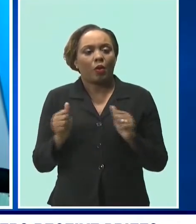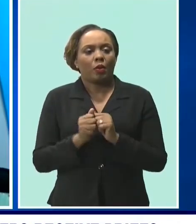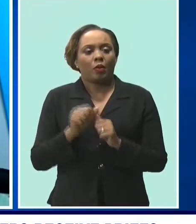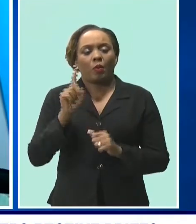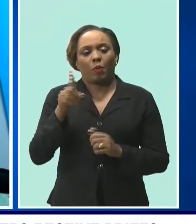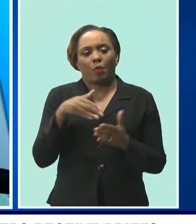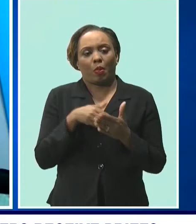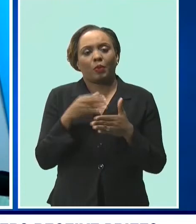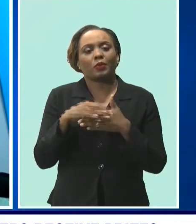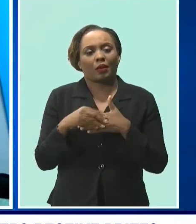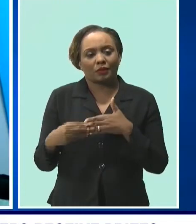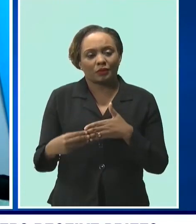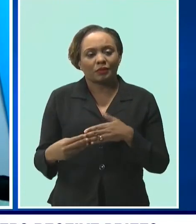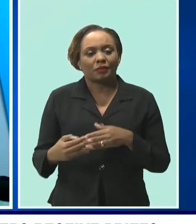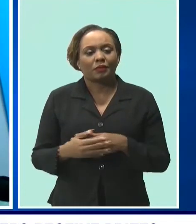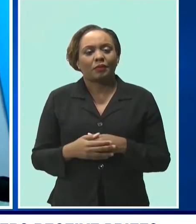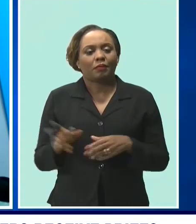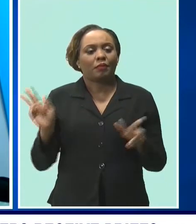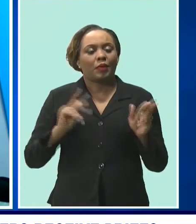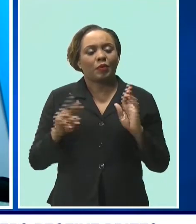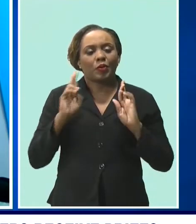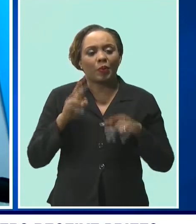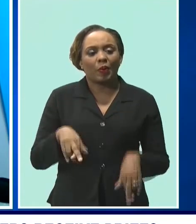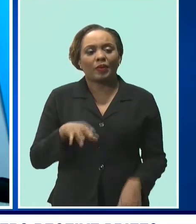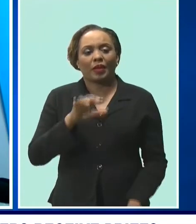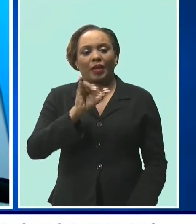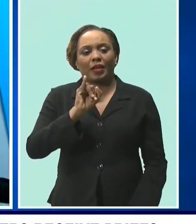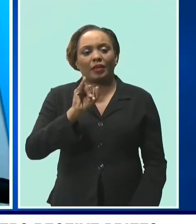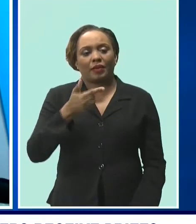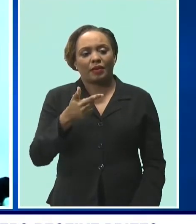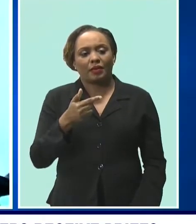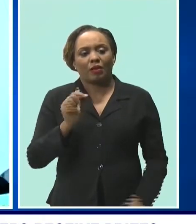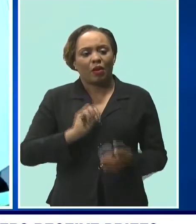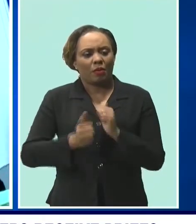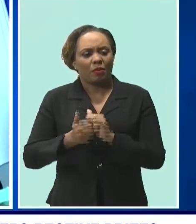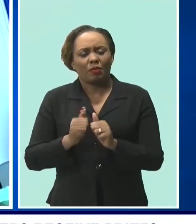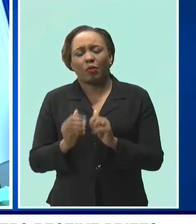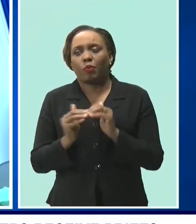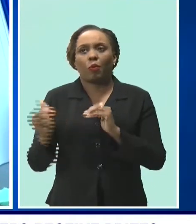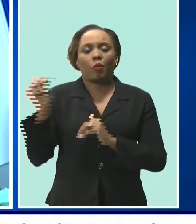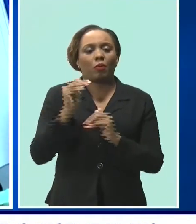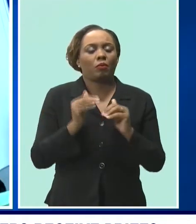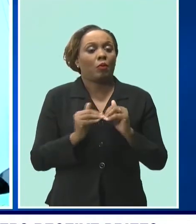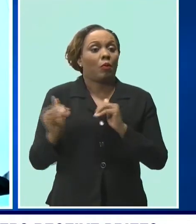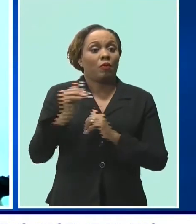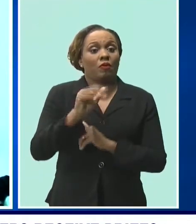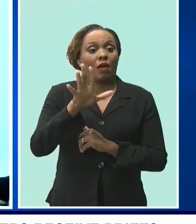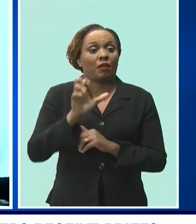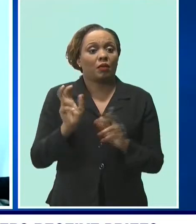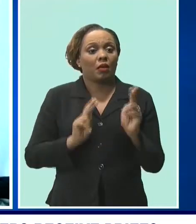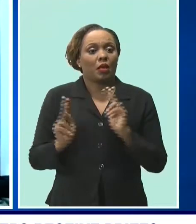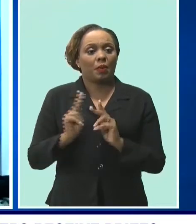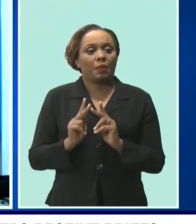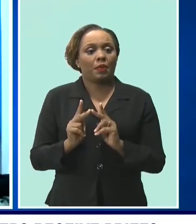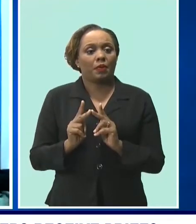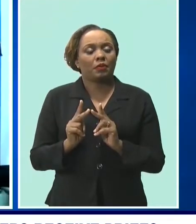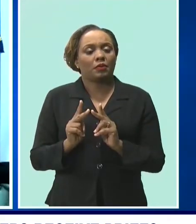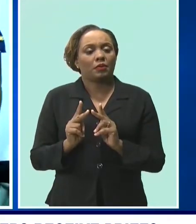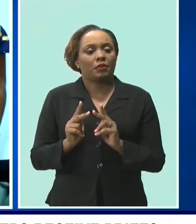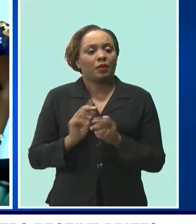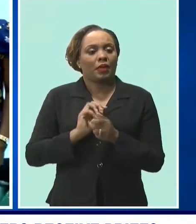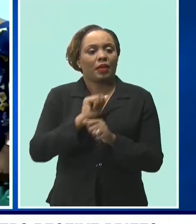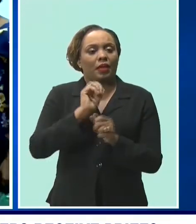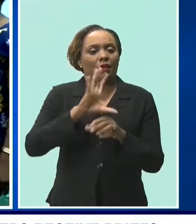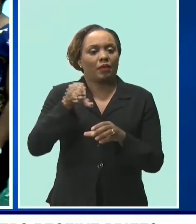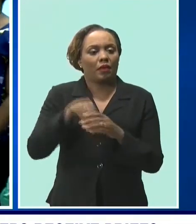Alicia Hinson revealed the response to the Instagram competition was overwhelming, with over 500 entries. The winning photos had received around 4,000